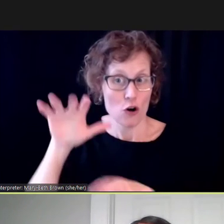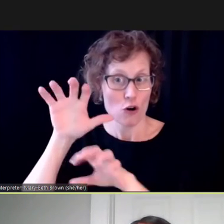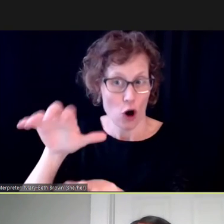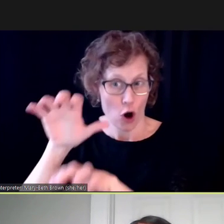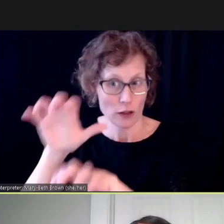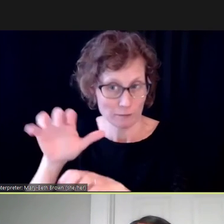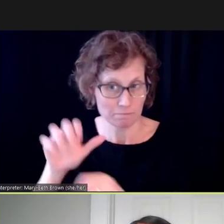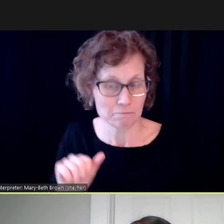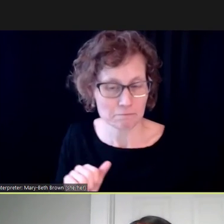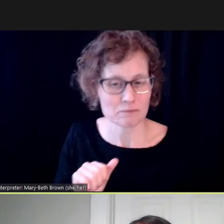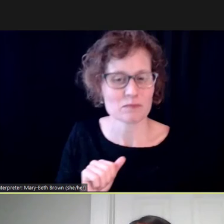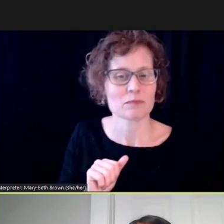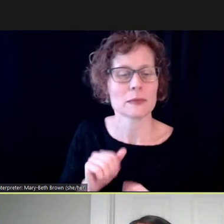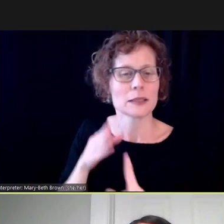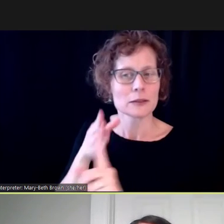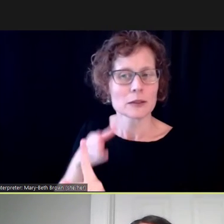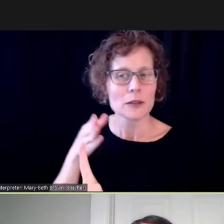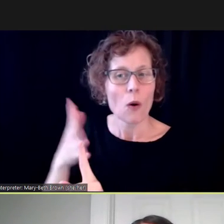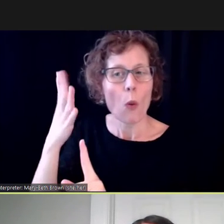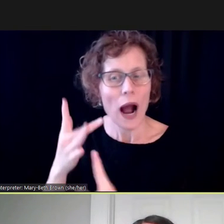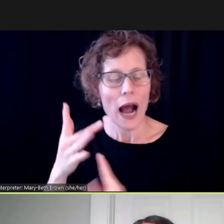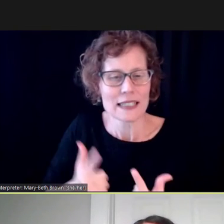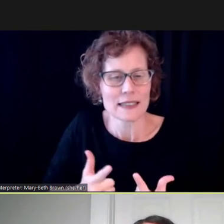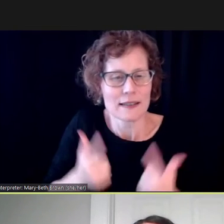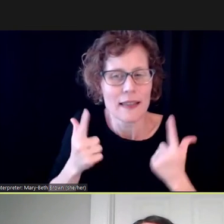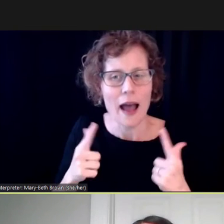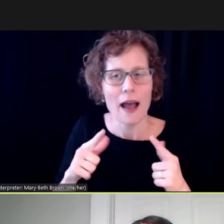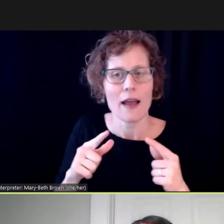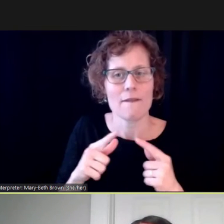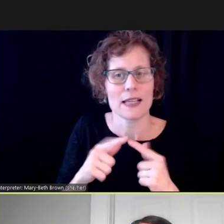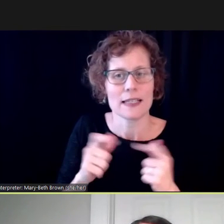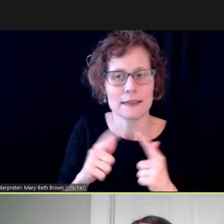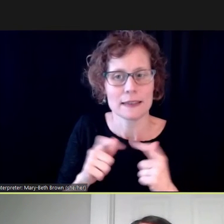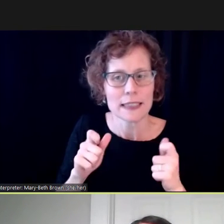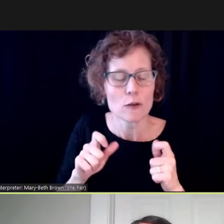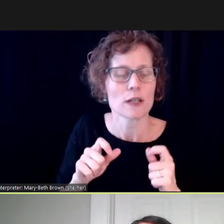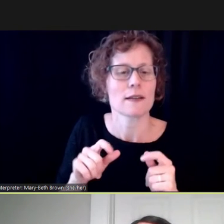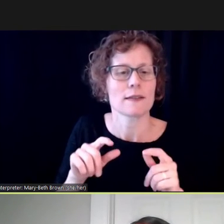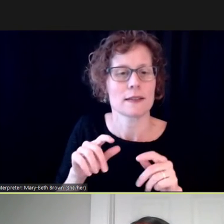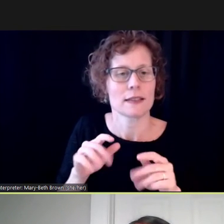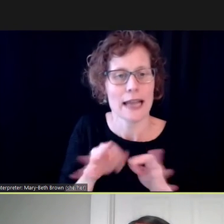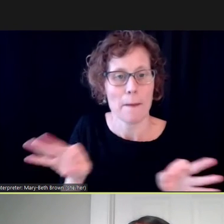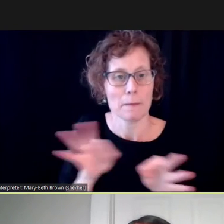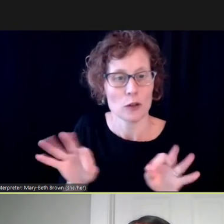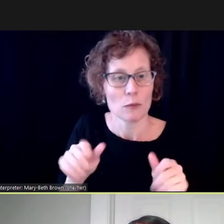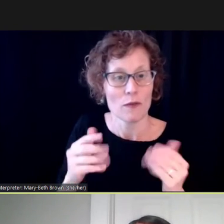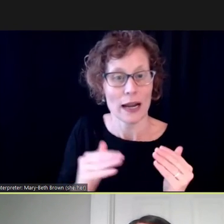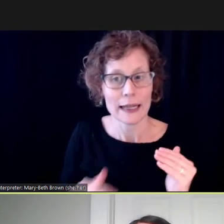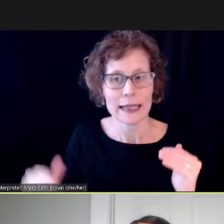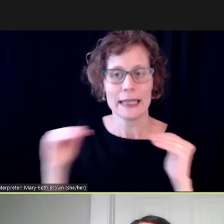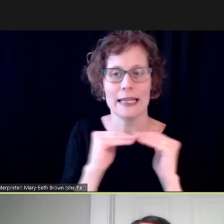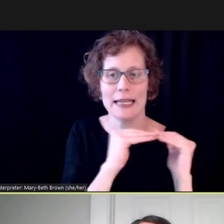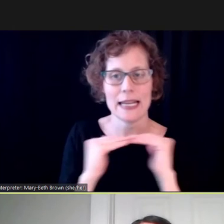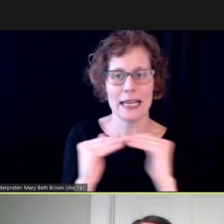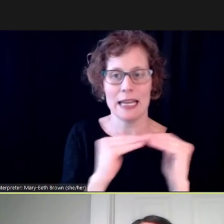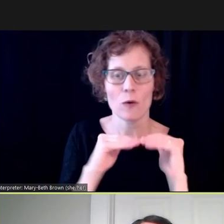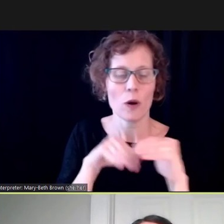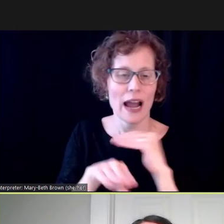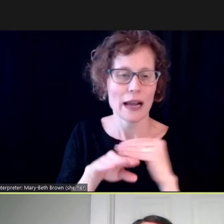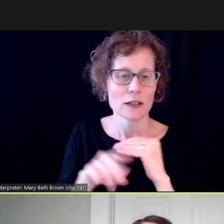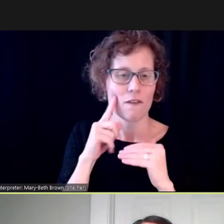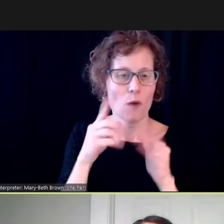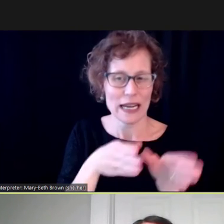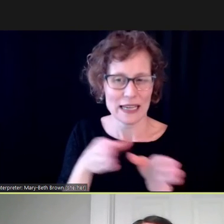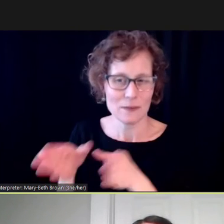as it provides live synchronous captioning that provides equal access for